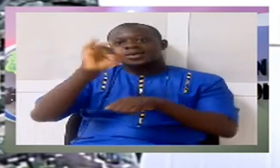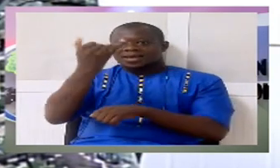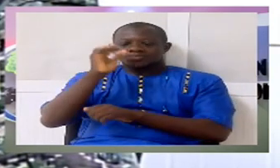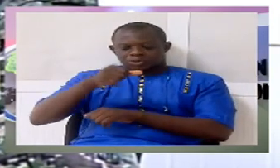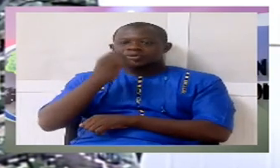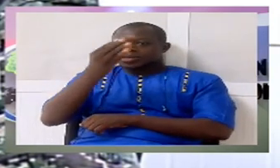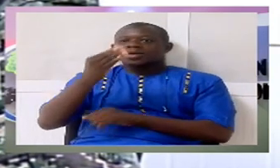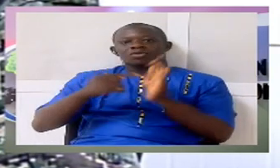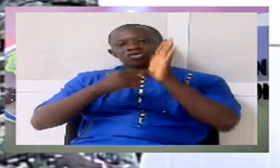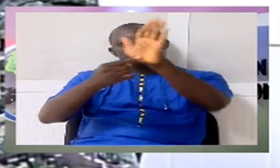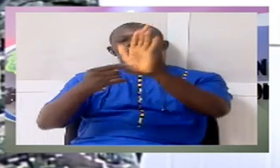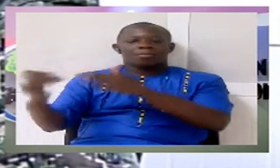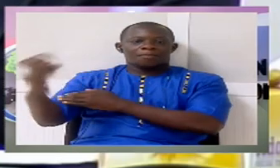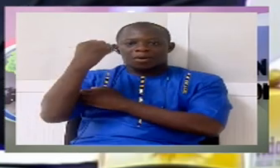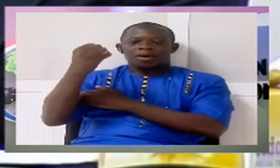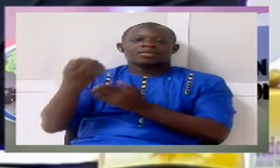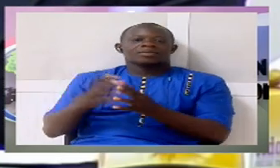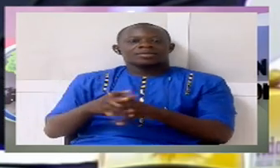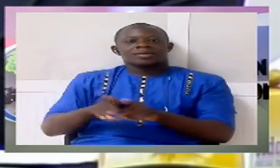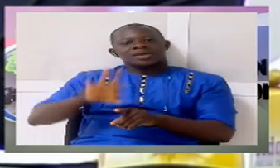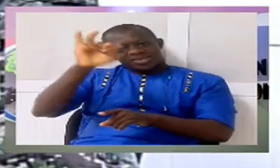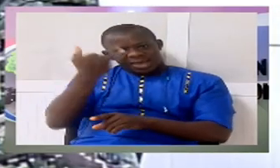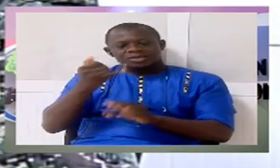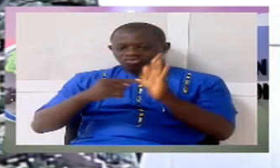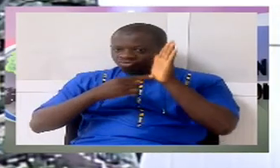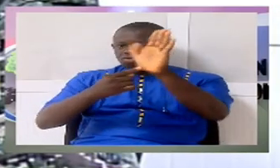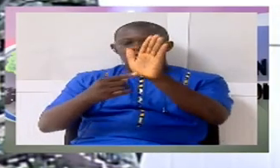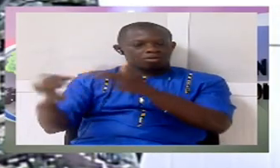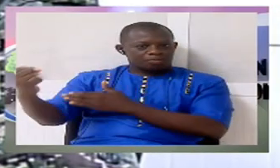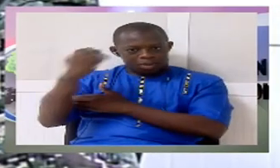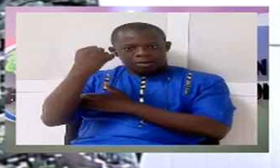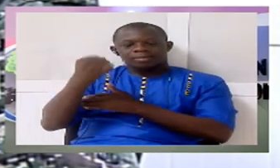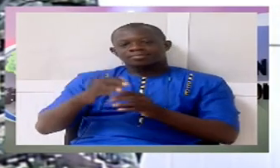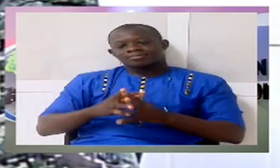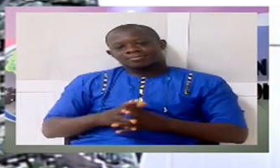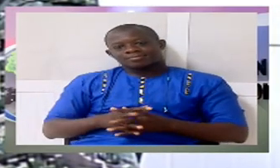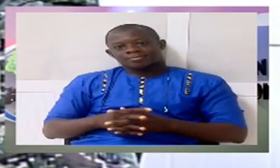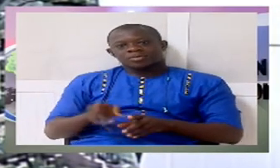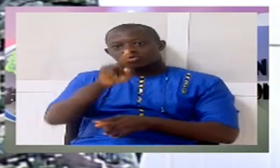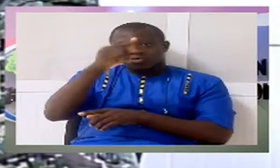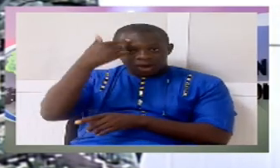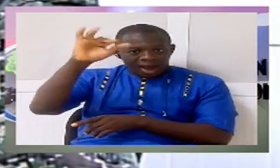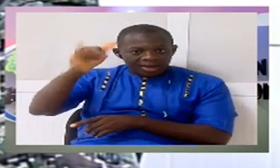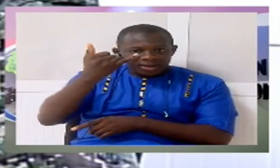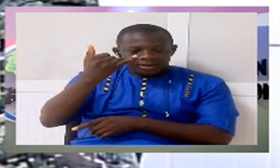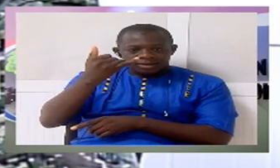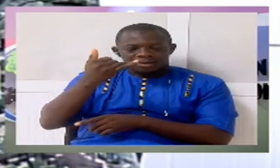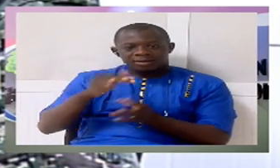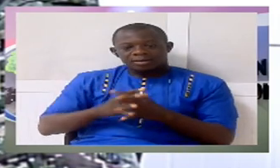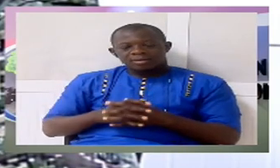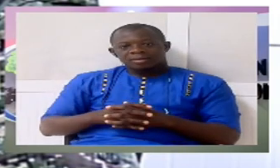I can say it's a show of force. It is a show of force. Mom la sax. You agree? Nangunga.